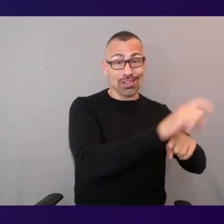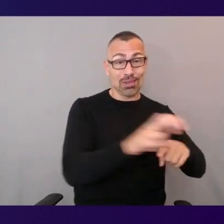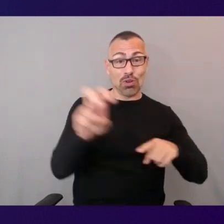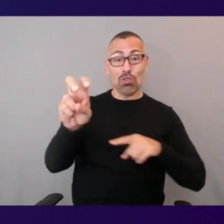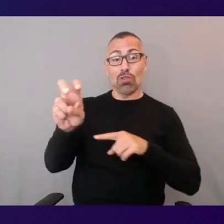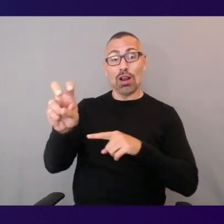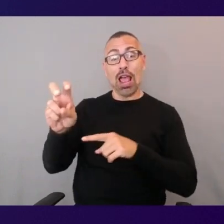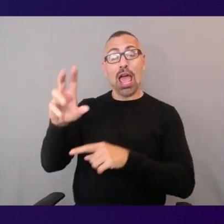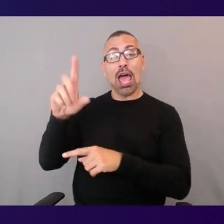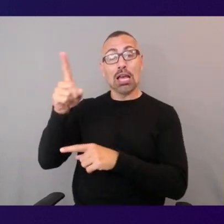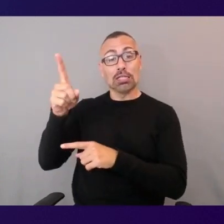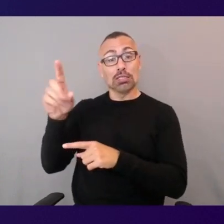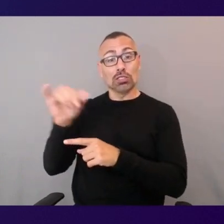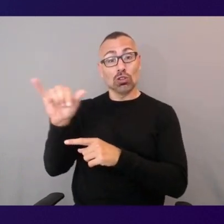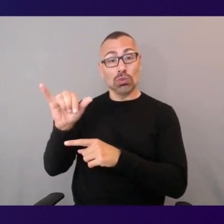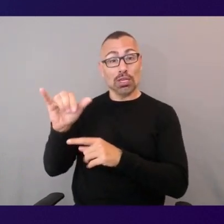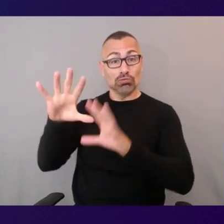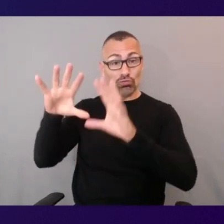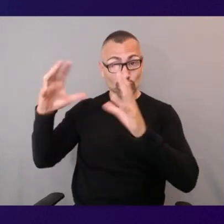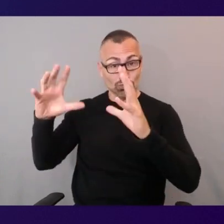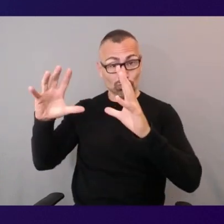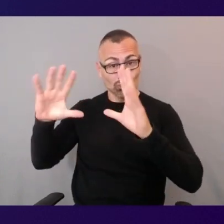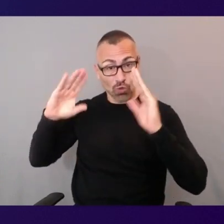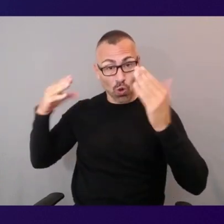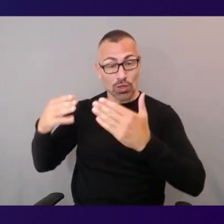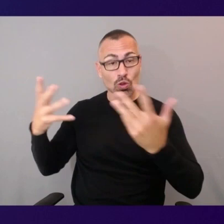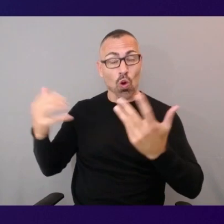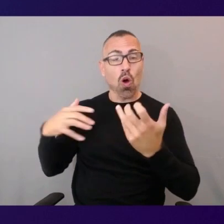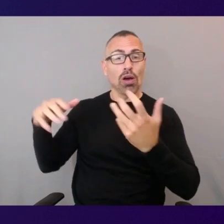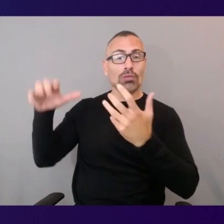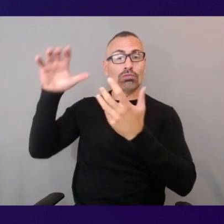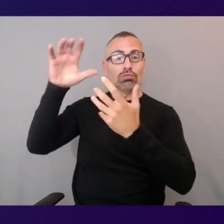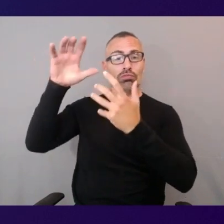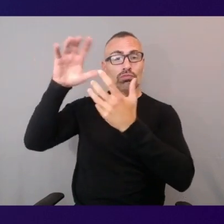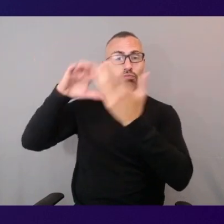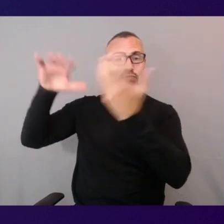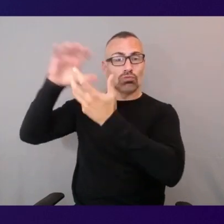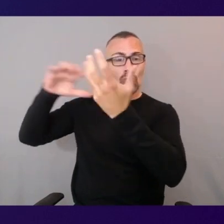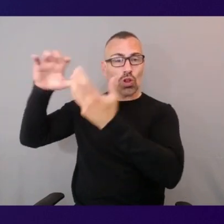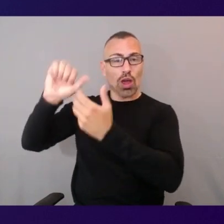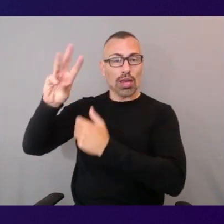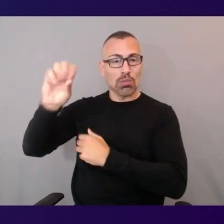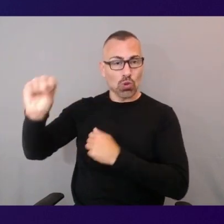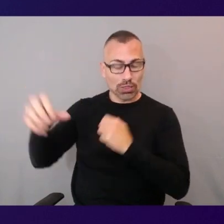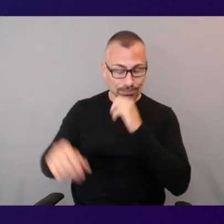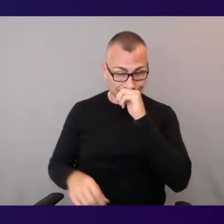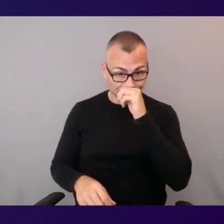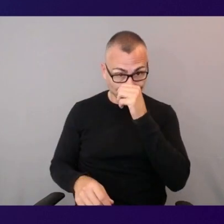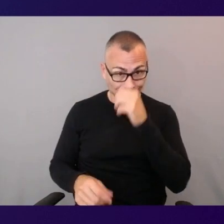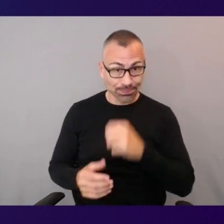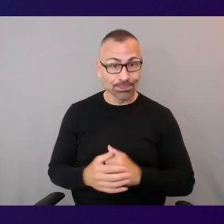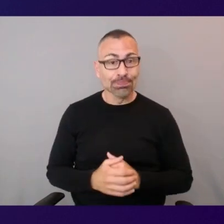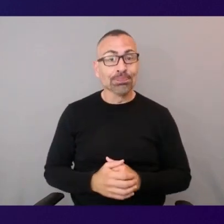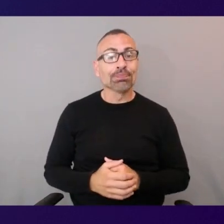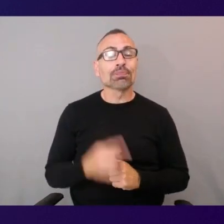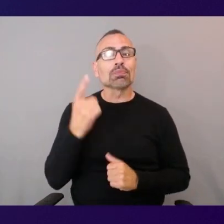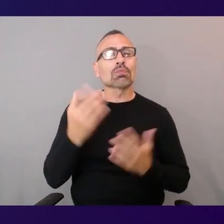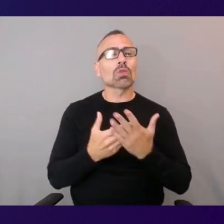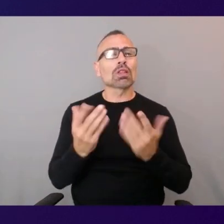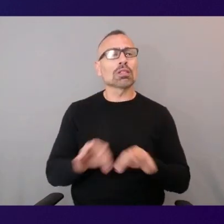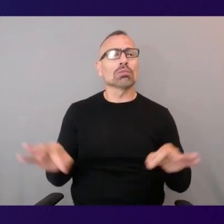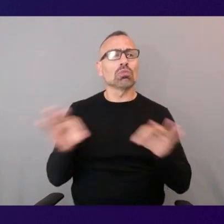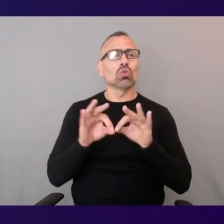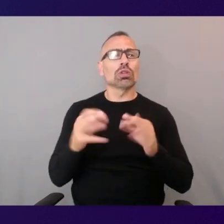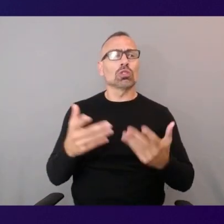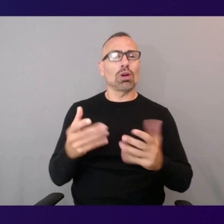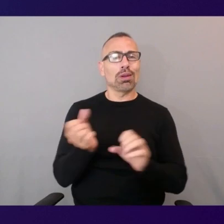person. So one of the key tenets that we have with Amazon Workspace's Core is just simply making this simple. So, we